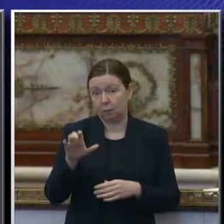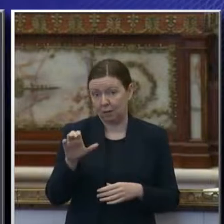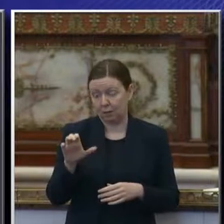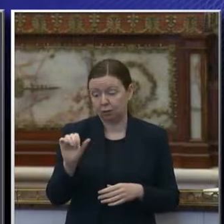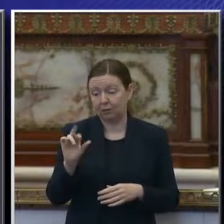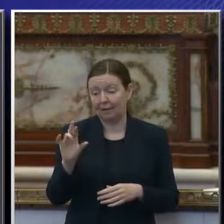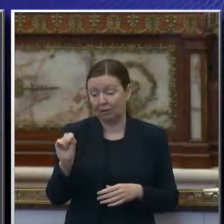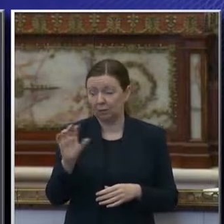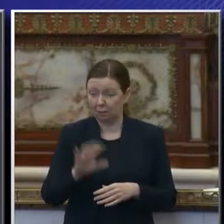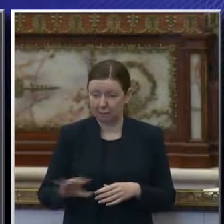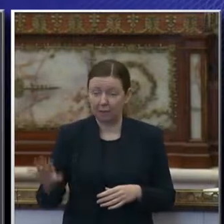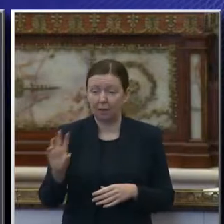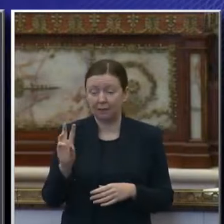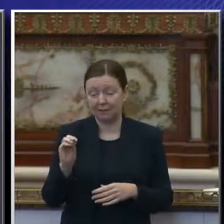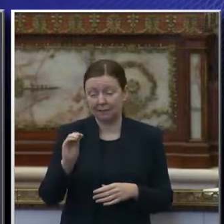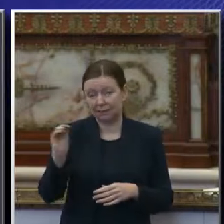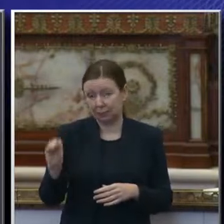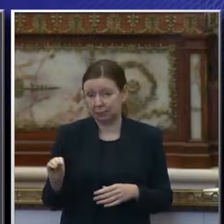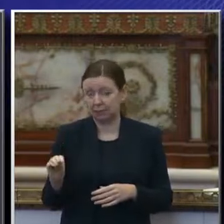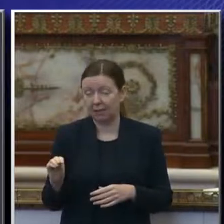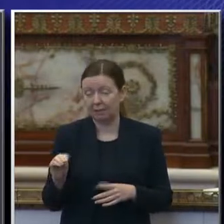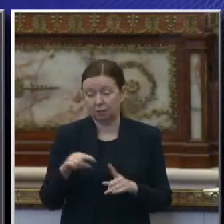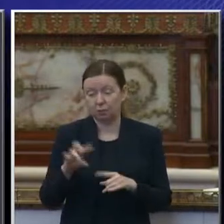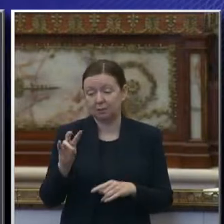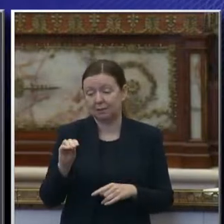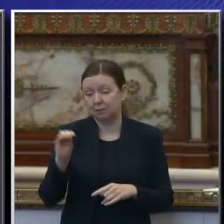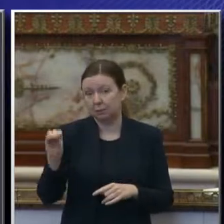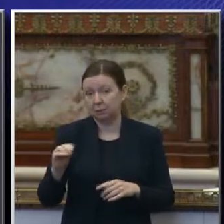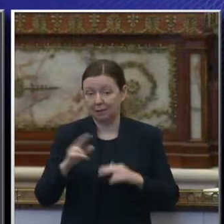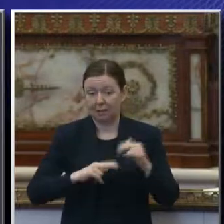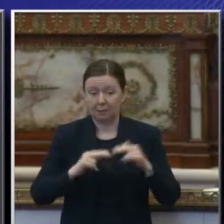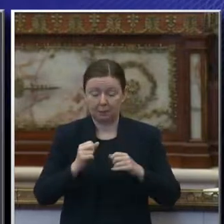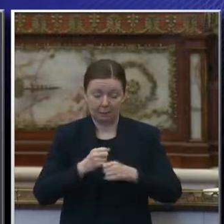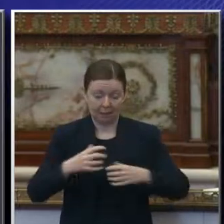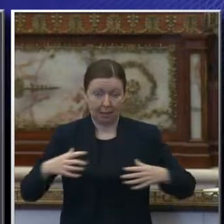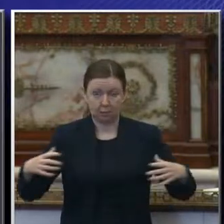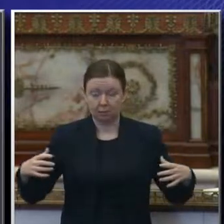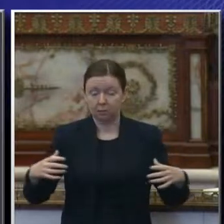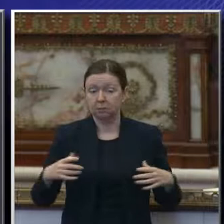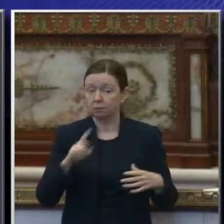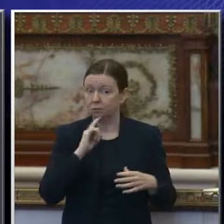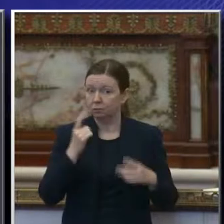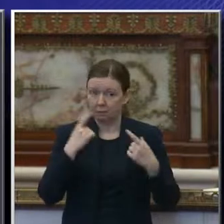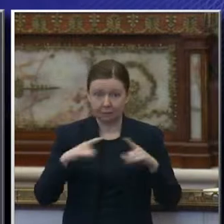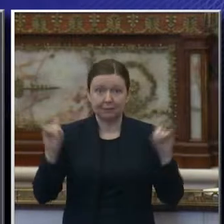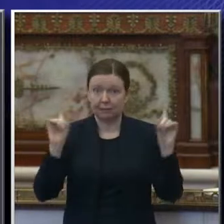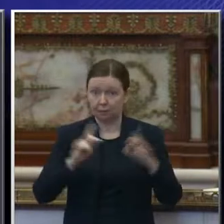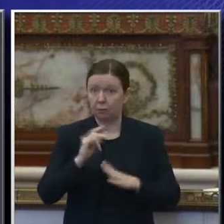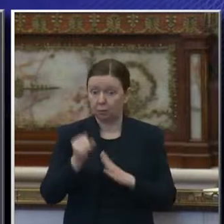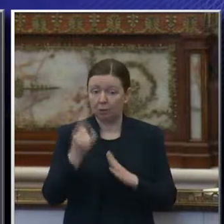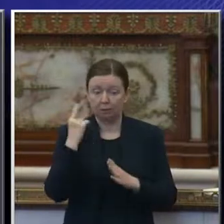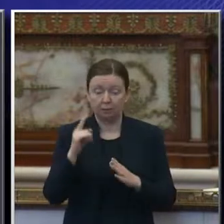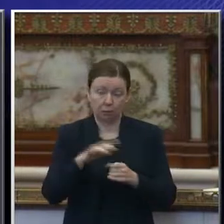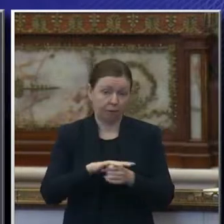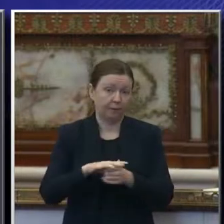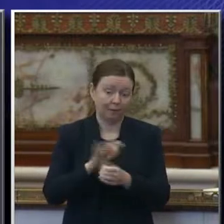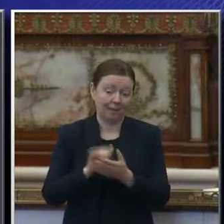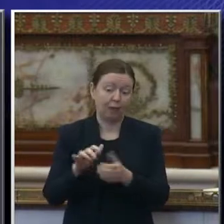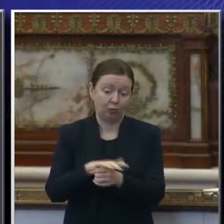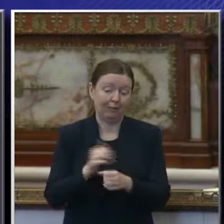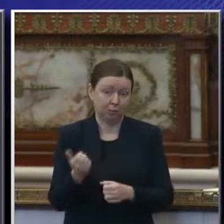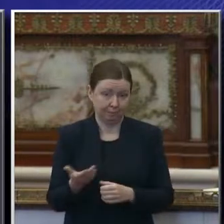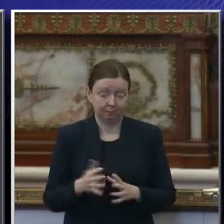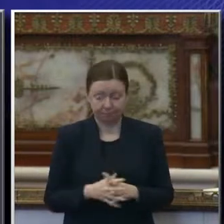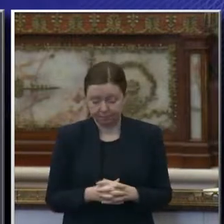probably about 60% to 70% built out, has been a very successful project for the region.